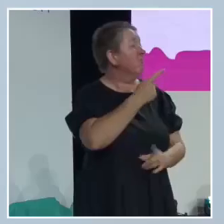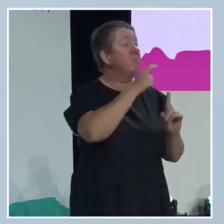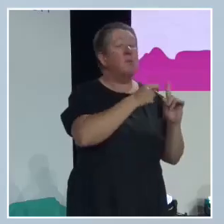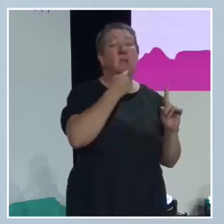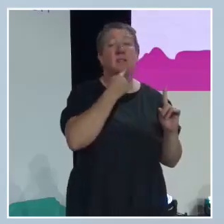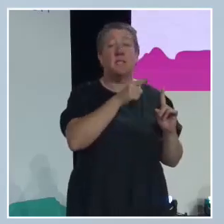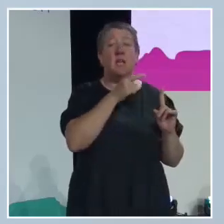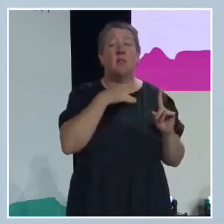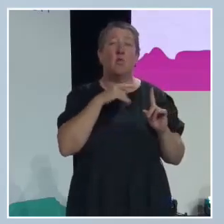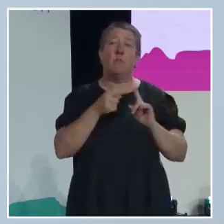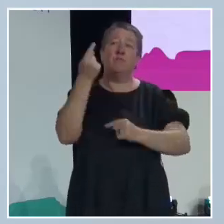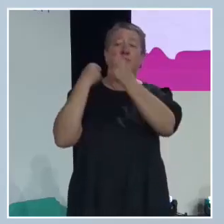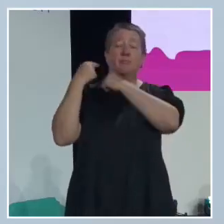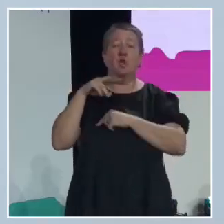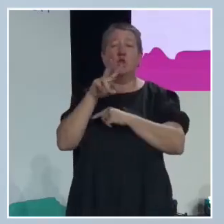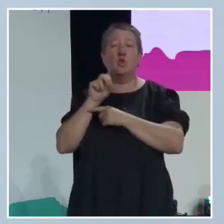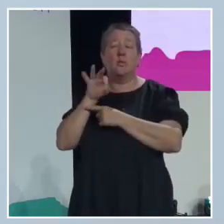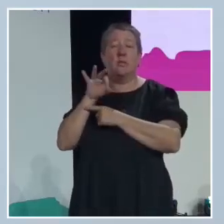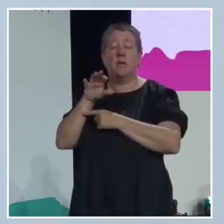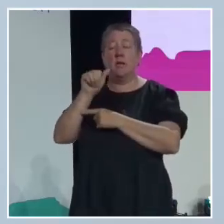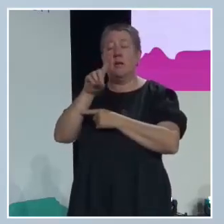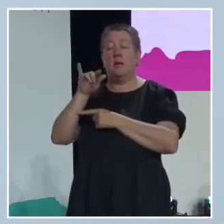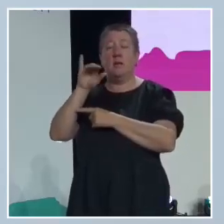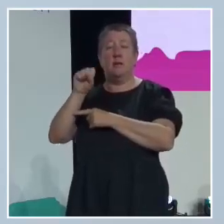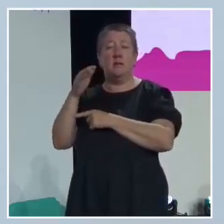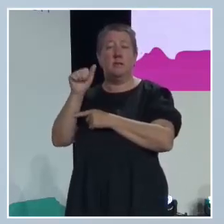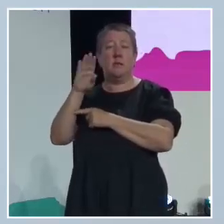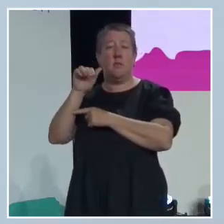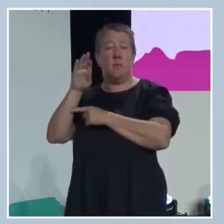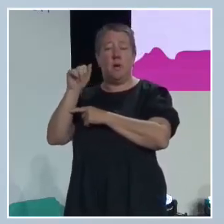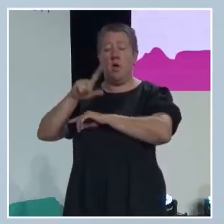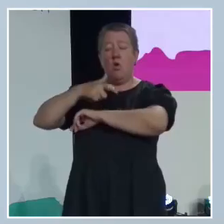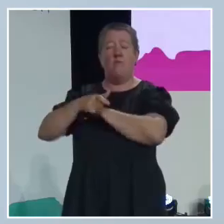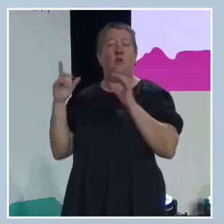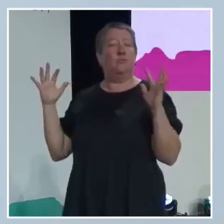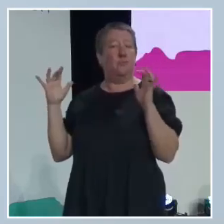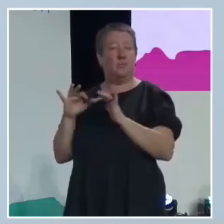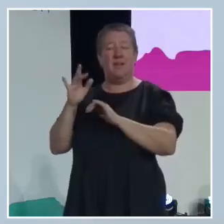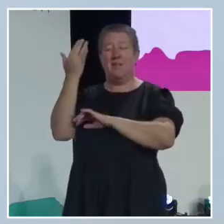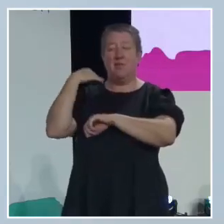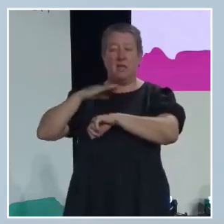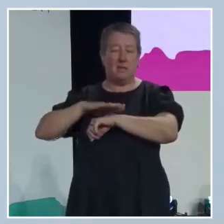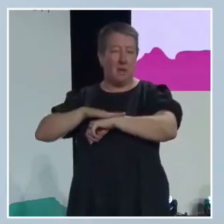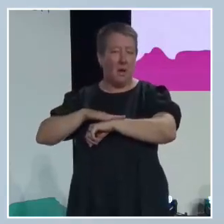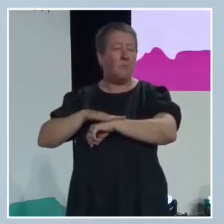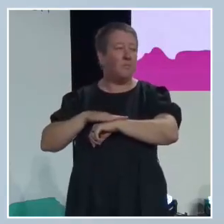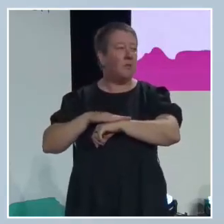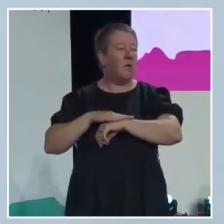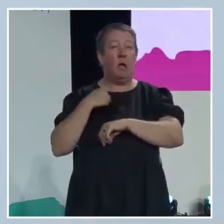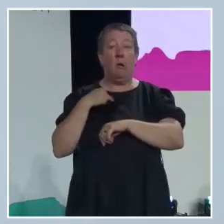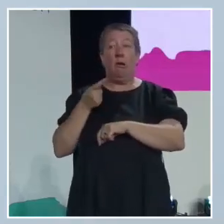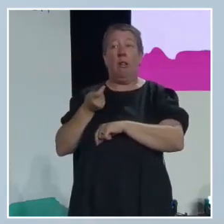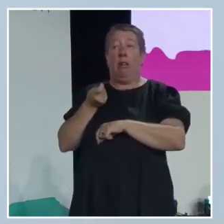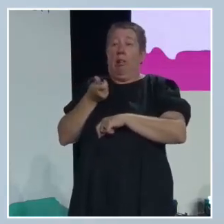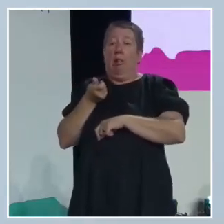to 2015, when the Addis Ababa Action Agenda was held at that time, we know very little about